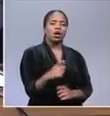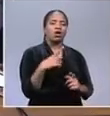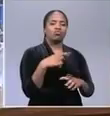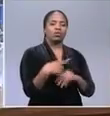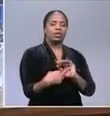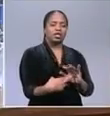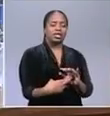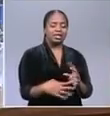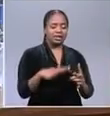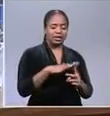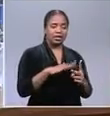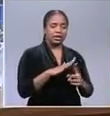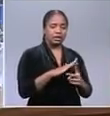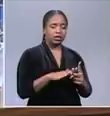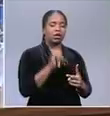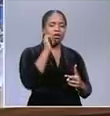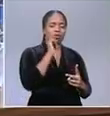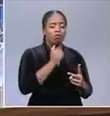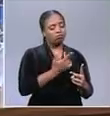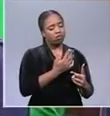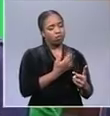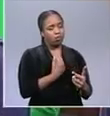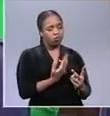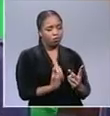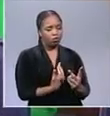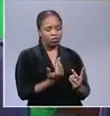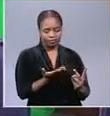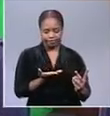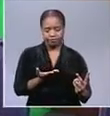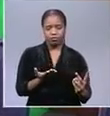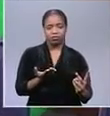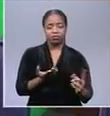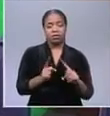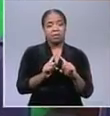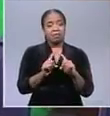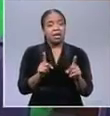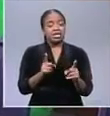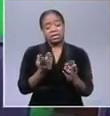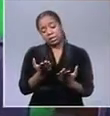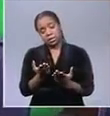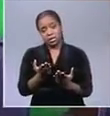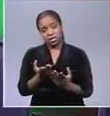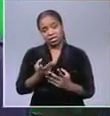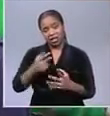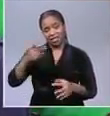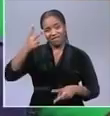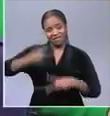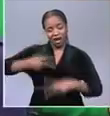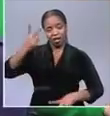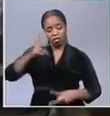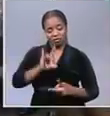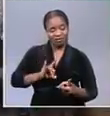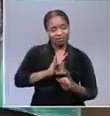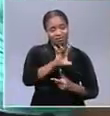both Jiba and Mrwebi in response to the report. But were these scathing findings the final nails in their